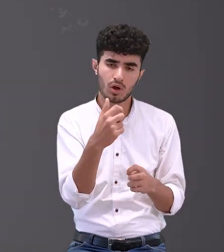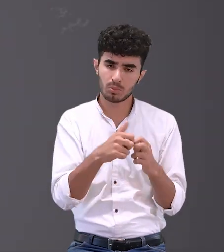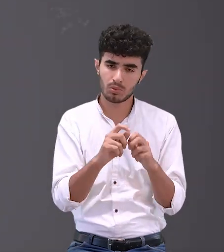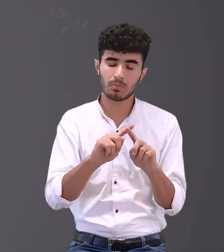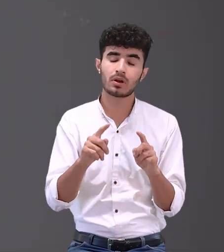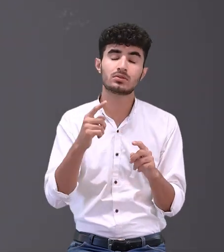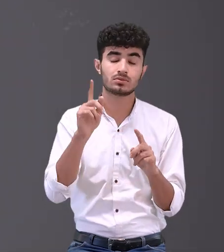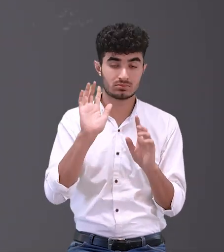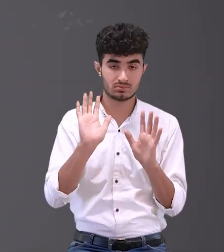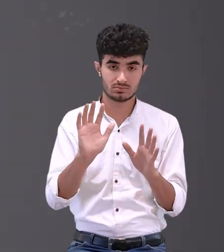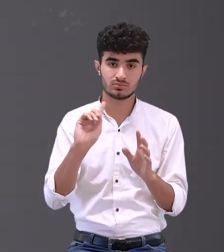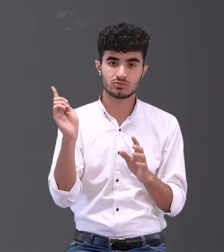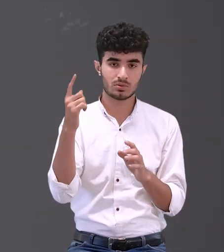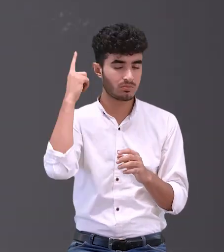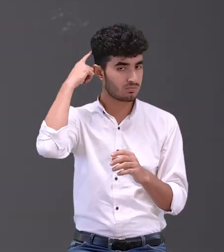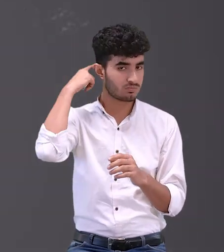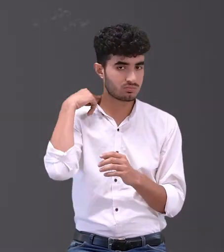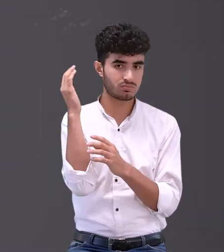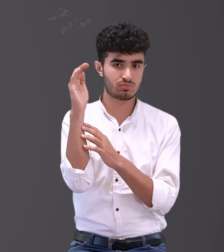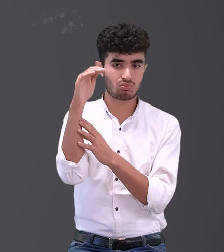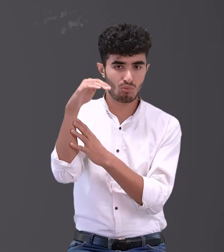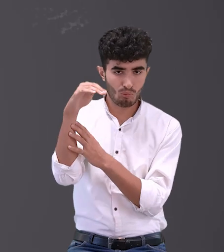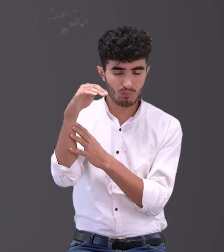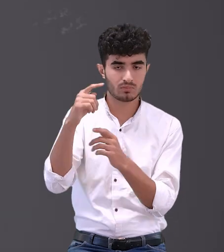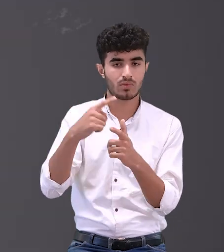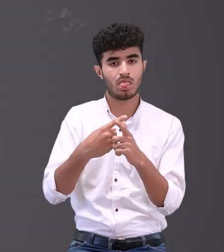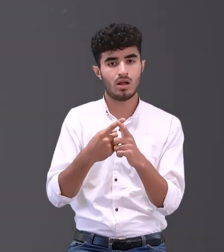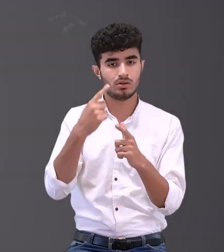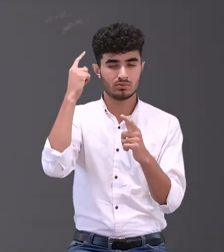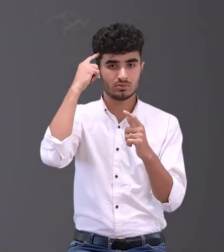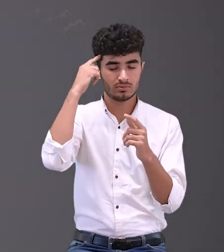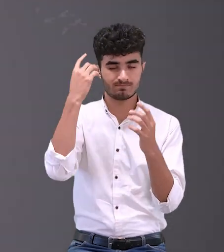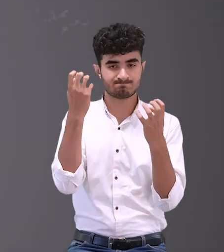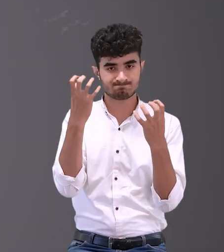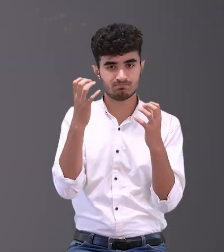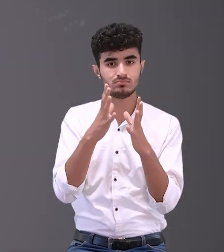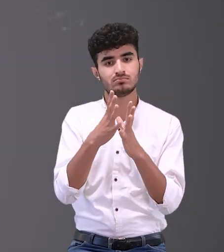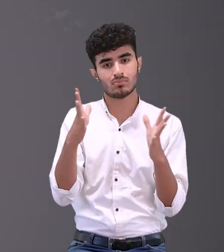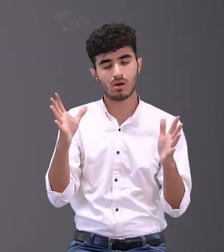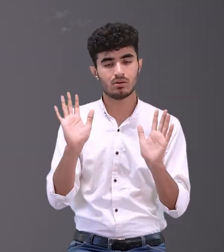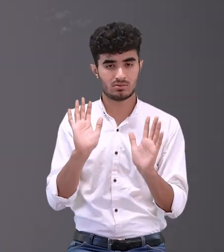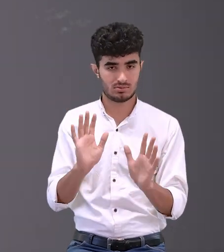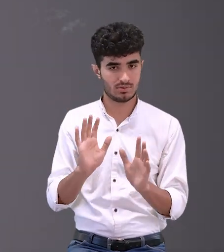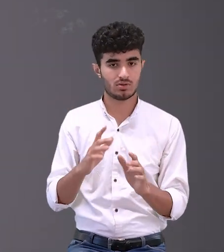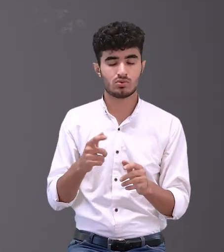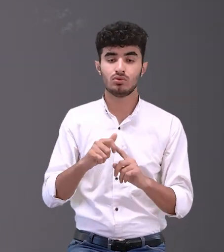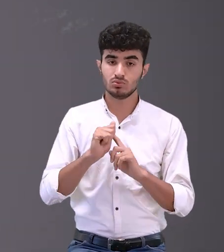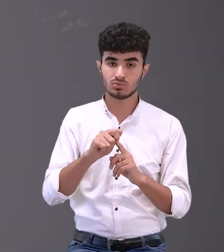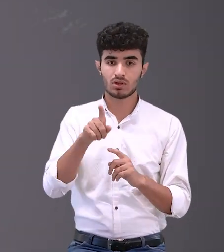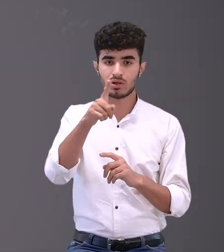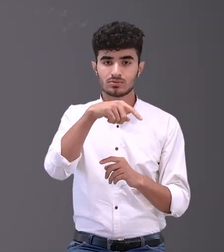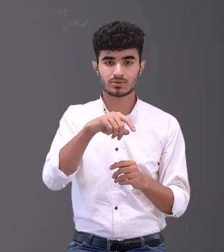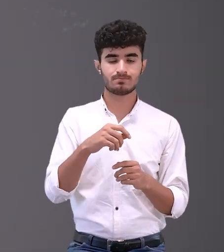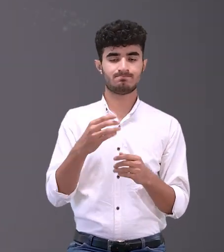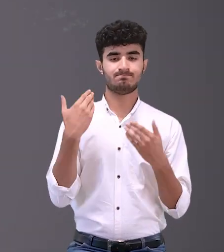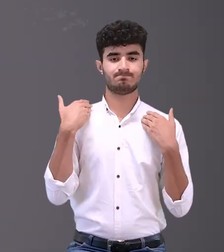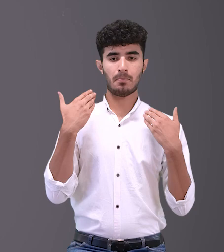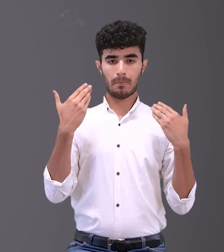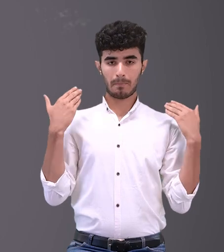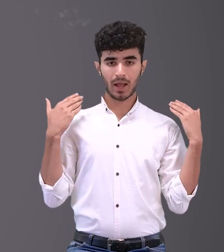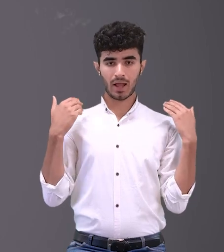you getting migraines. So for this, it's very simple. You keep the shoulders back and you sit